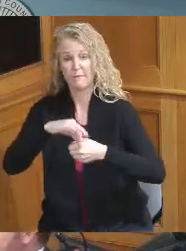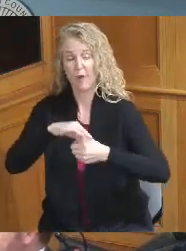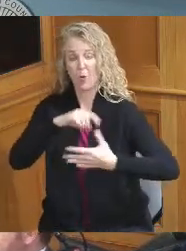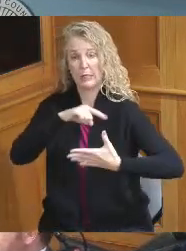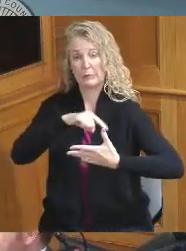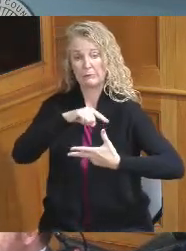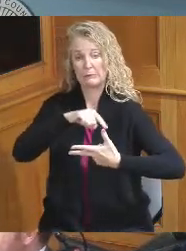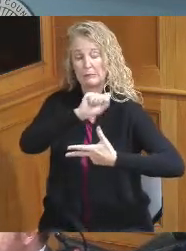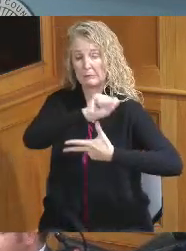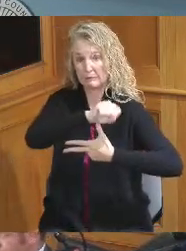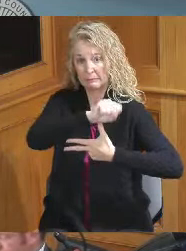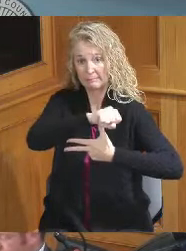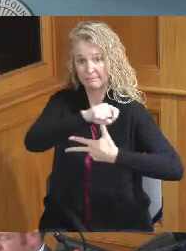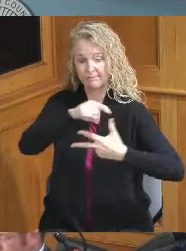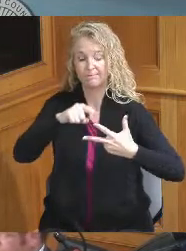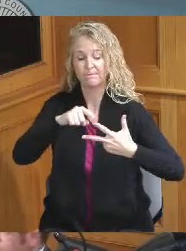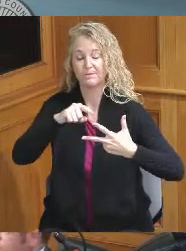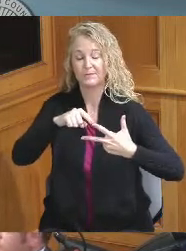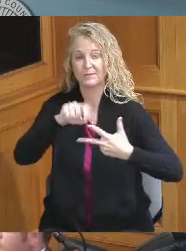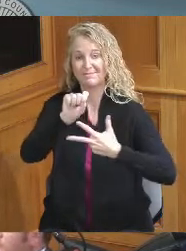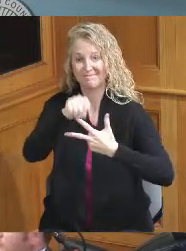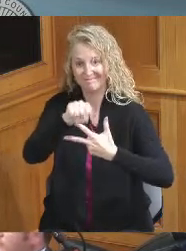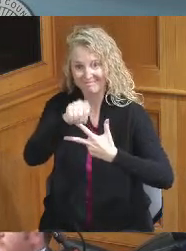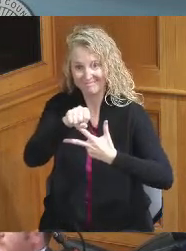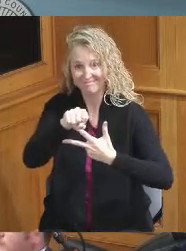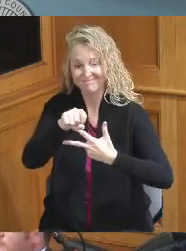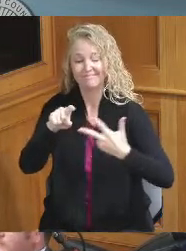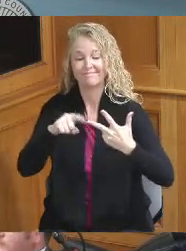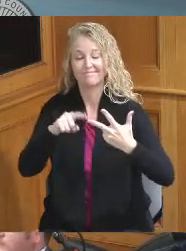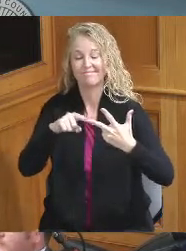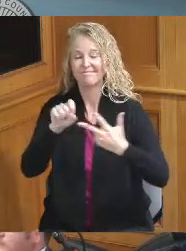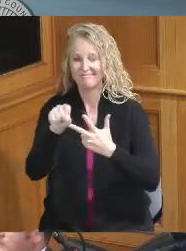Yes. Commissioner Driehaus. Yes. Commissioner Summer Dumas. Yes.